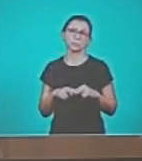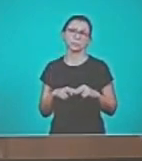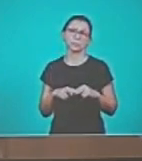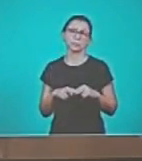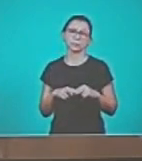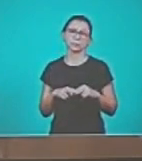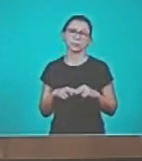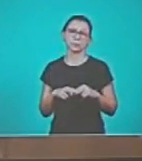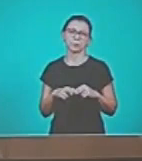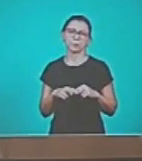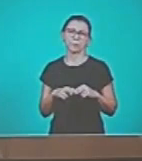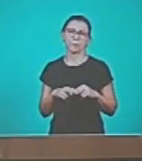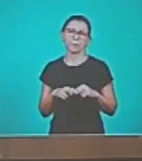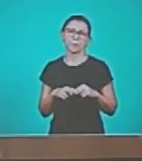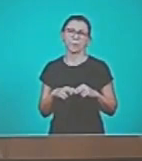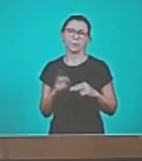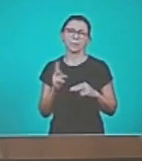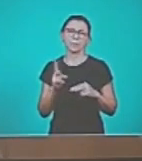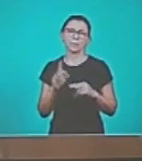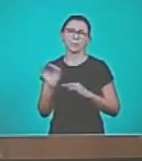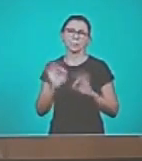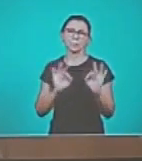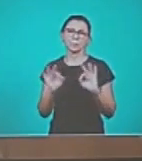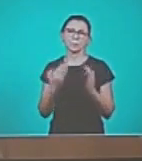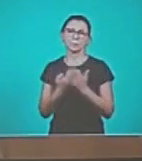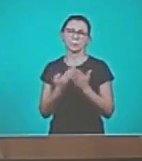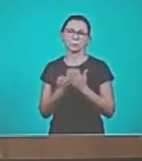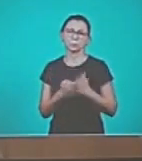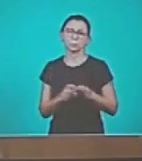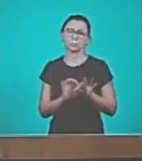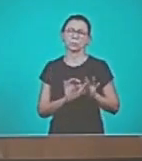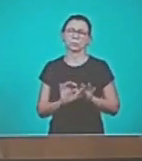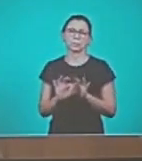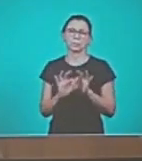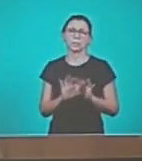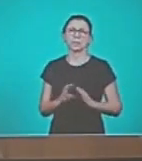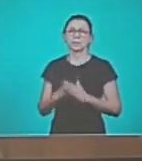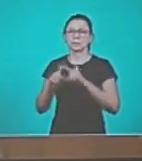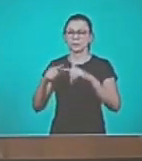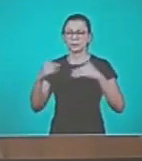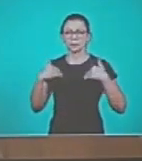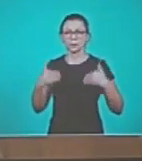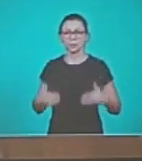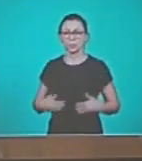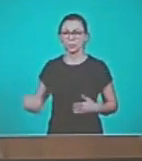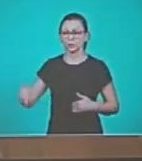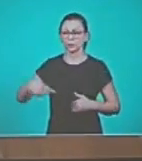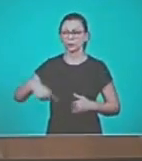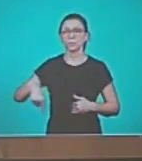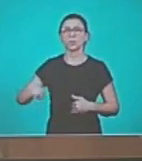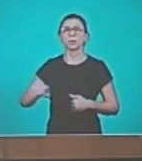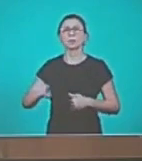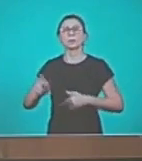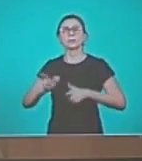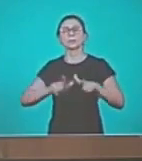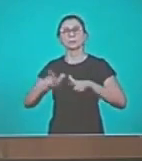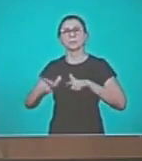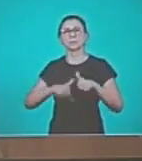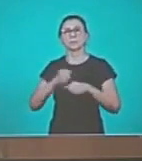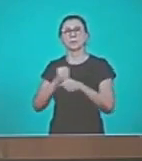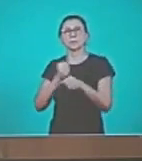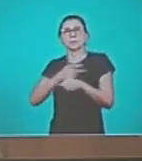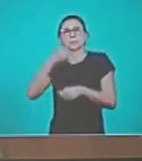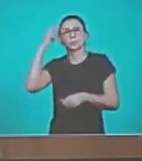here, because they're bringing what is the most important. It is something that is coming from the body. The body is the one that's